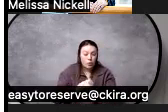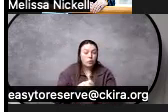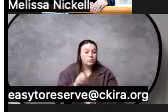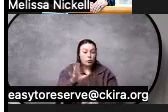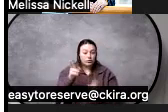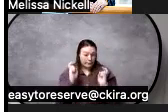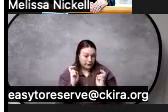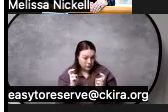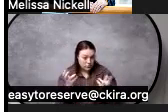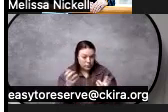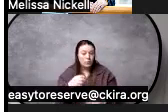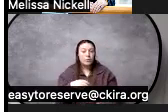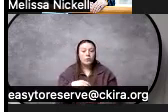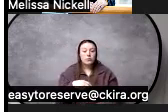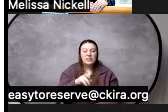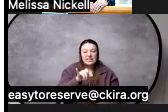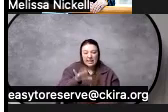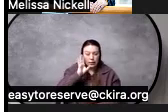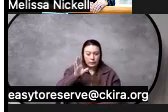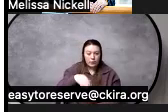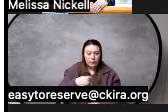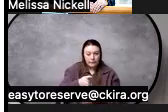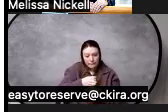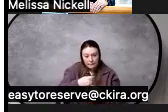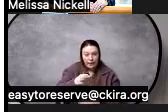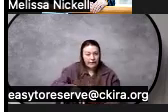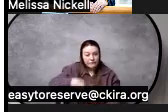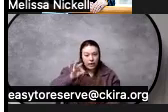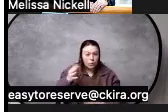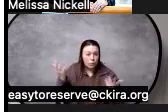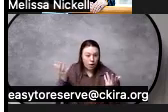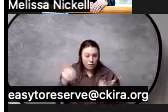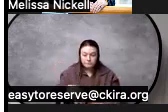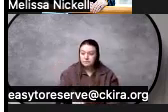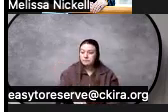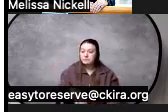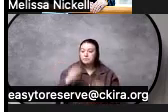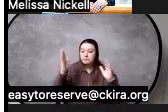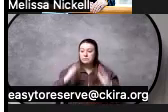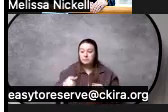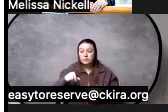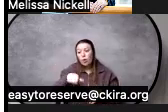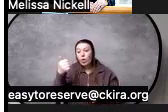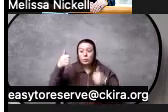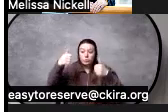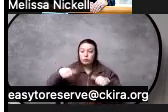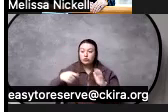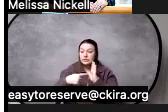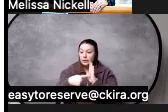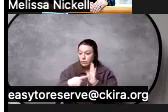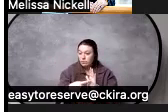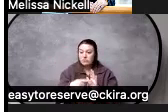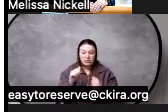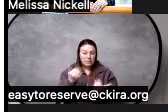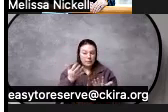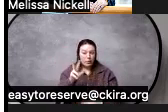So that's likely going to be your main findings. Okay, here's another poster. I'm going to give you about 30 seconds again to